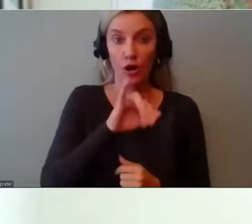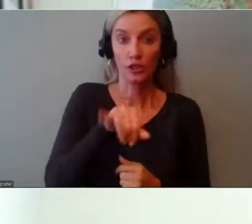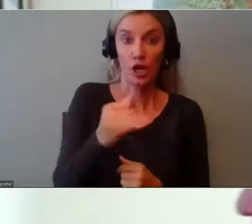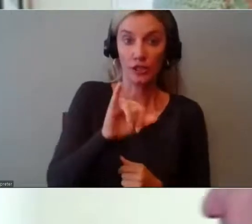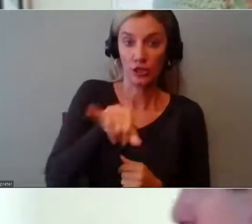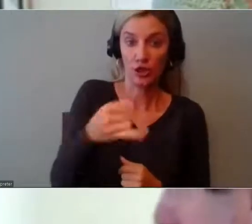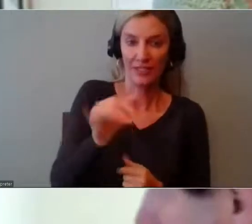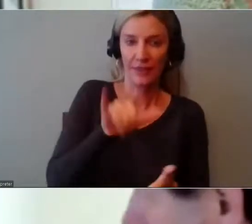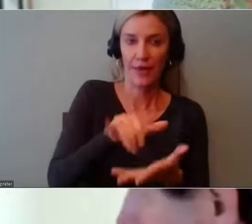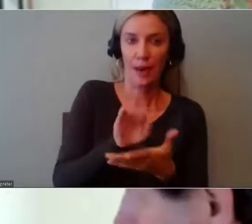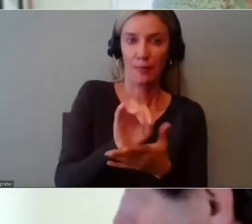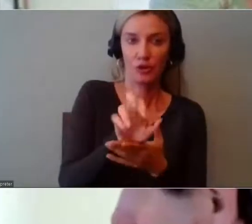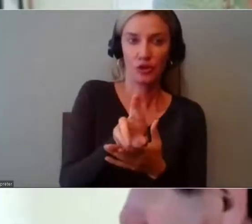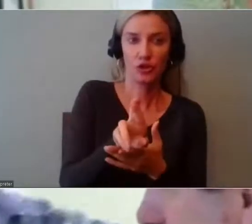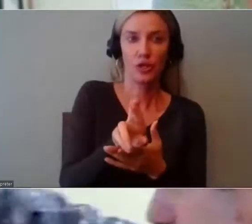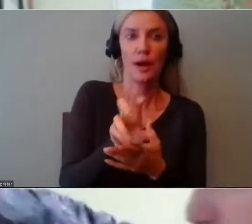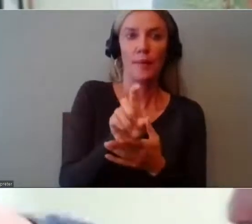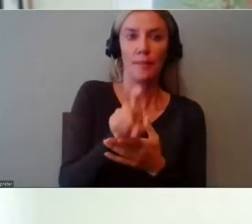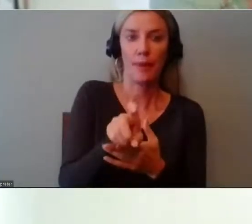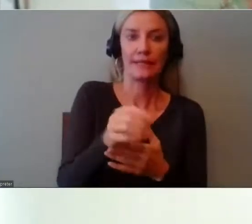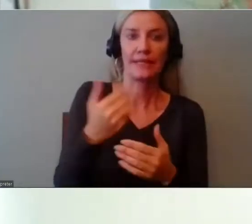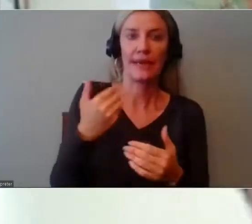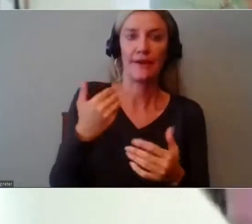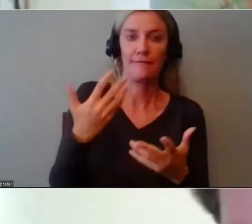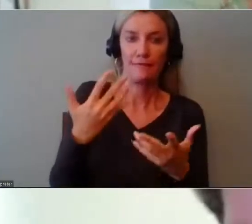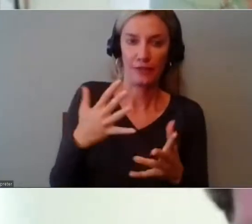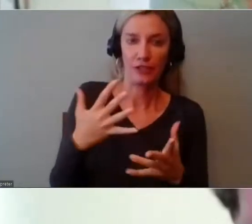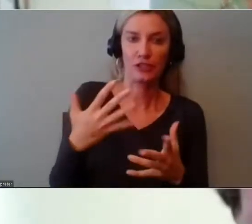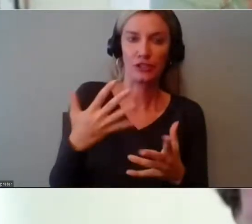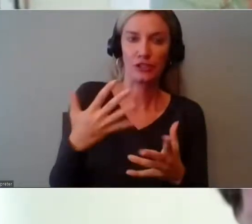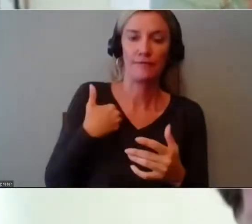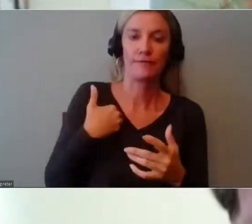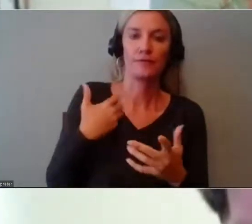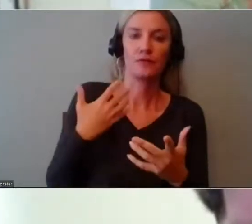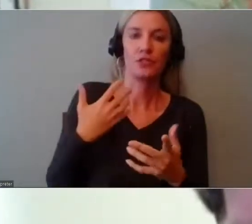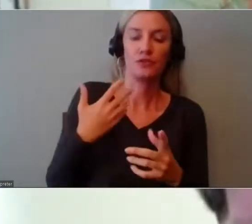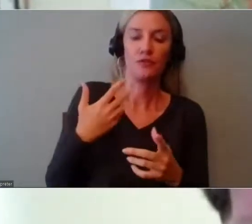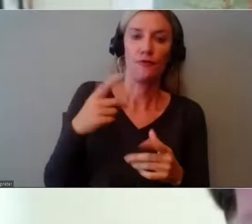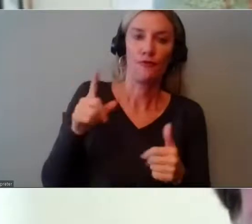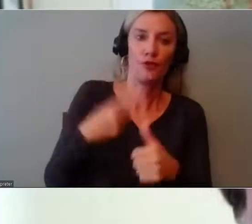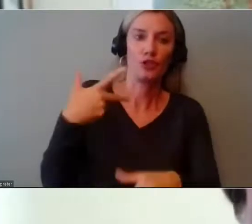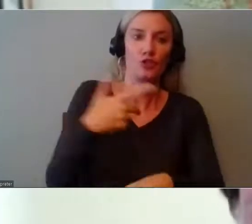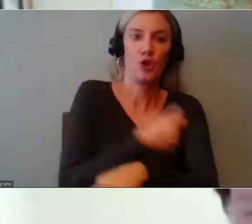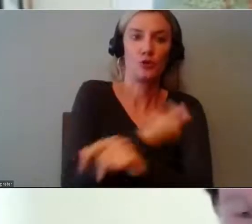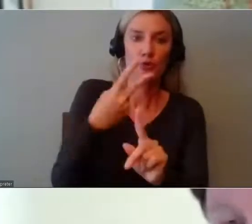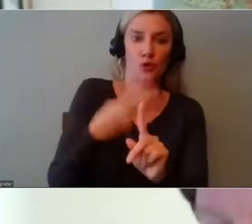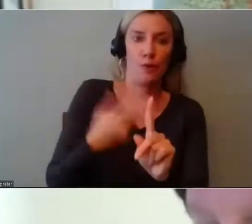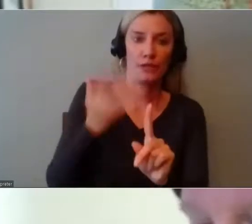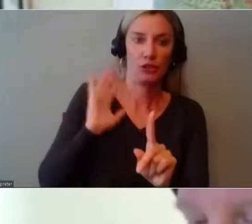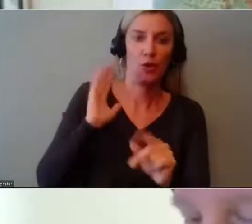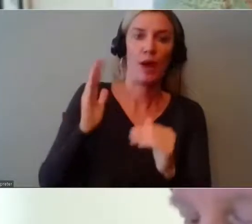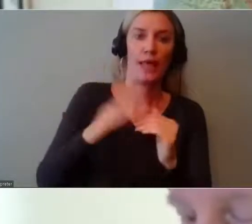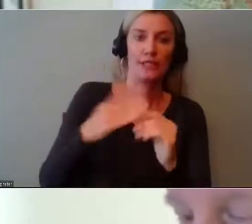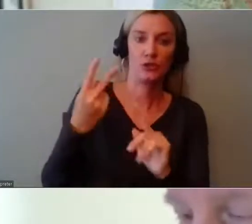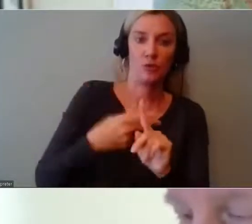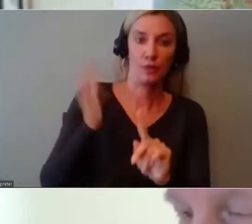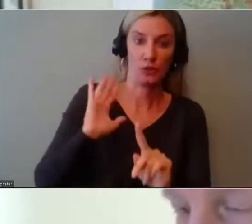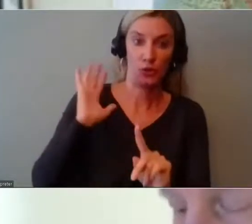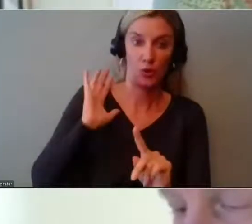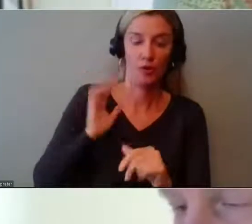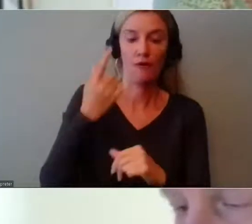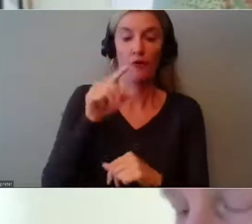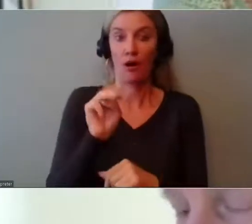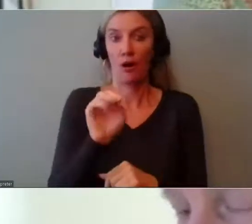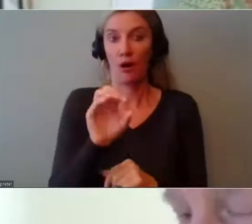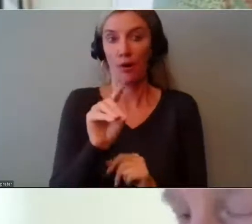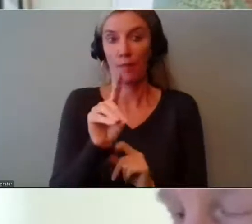booster, you need to be 2 months past your dose, your initial dose. For the